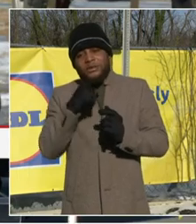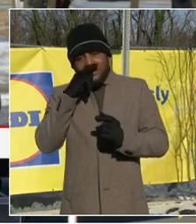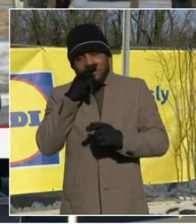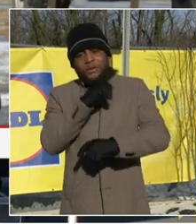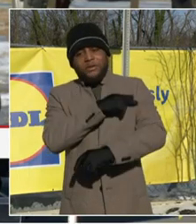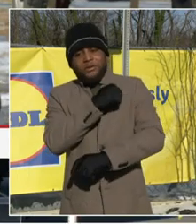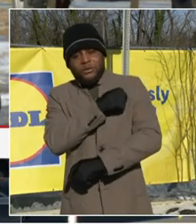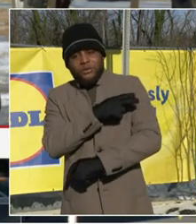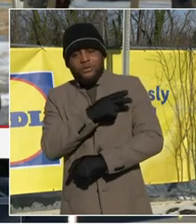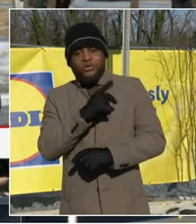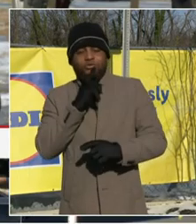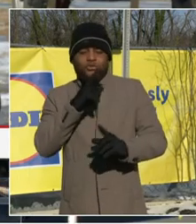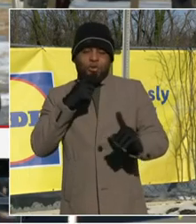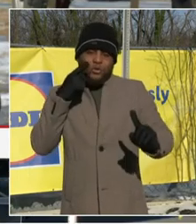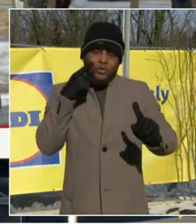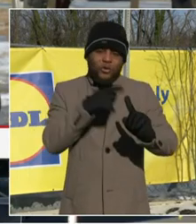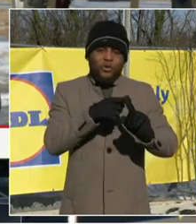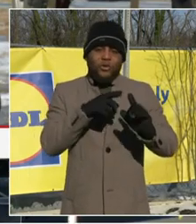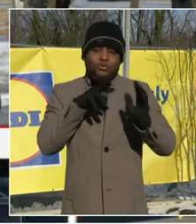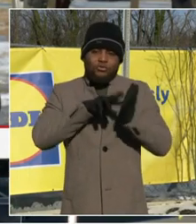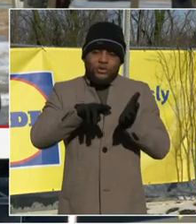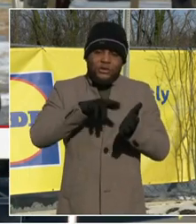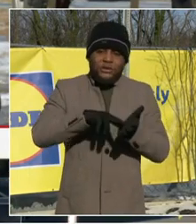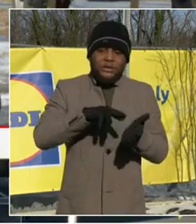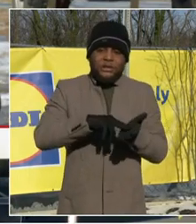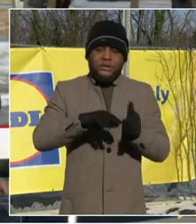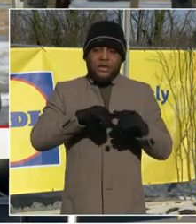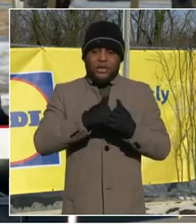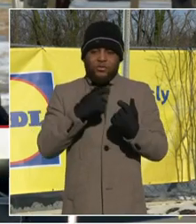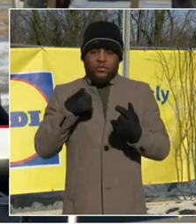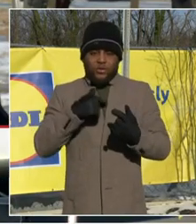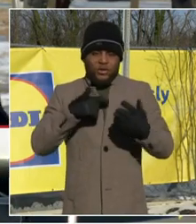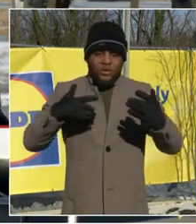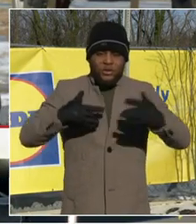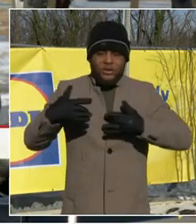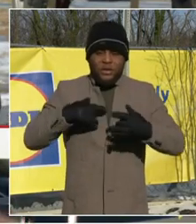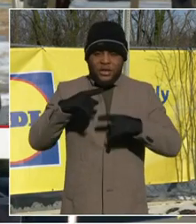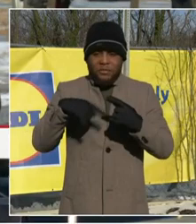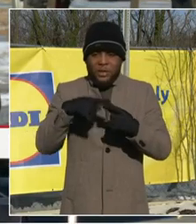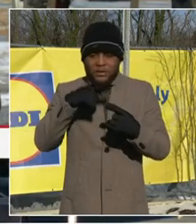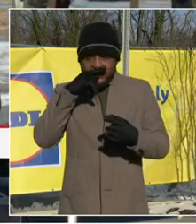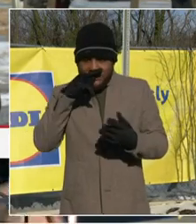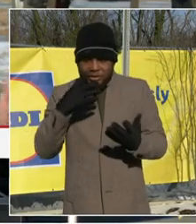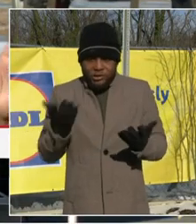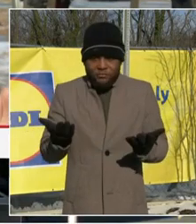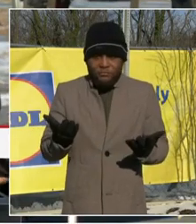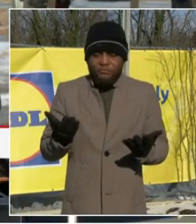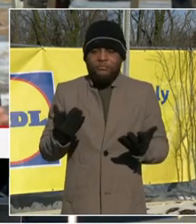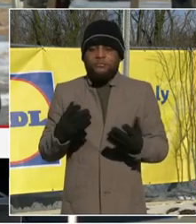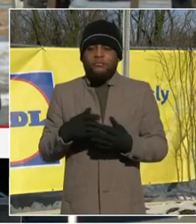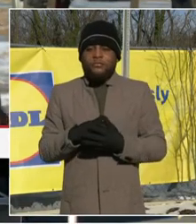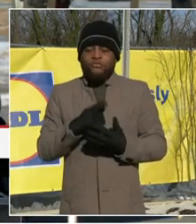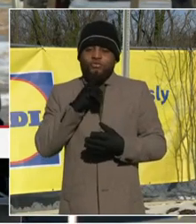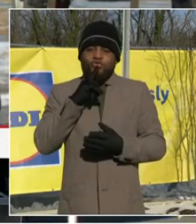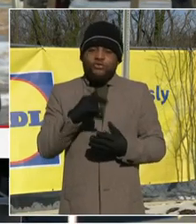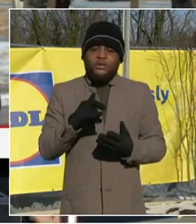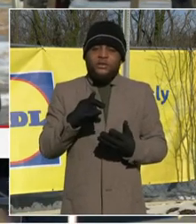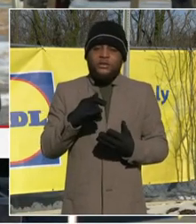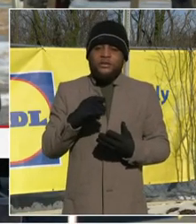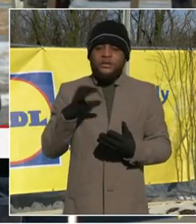it actually, I asked them, when do we start becoming concerned about our children? And the answer was in vitro. So it is